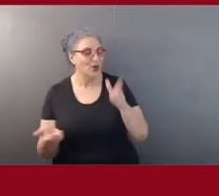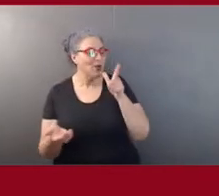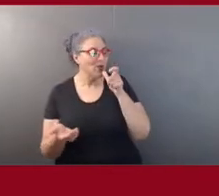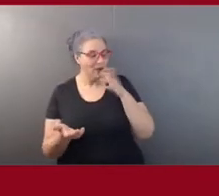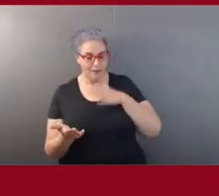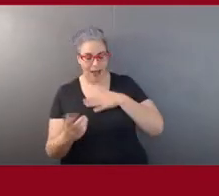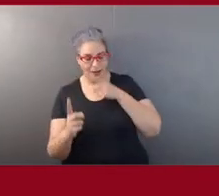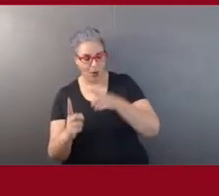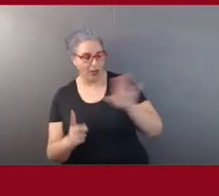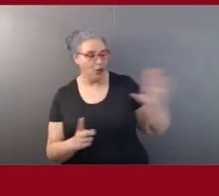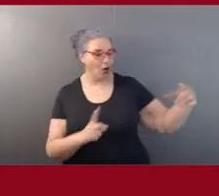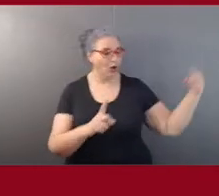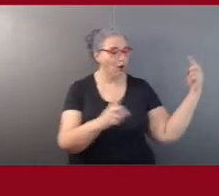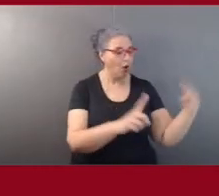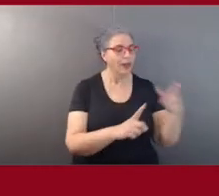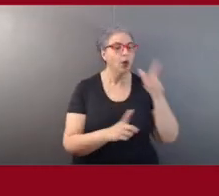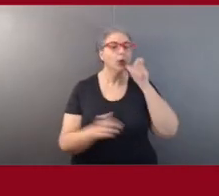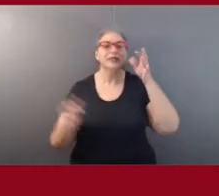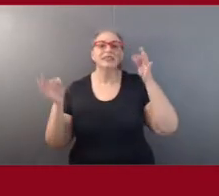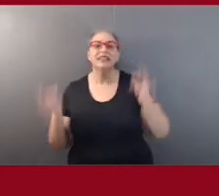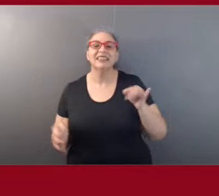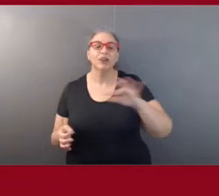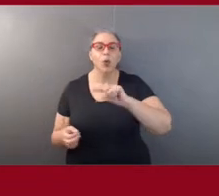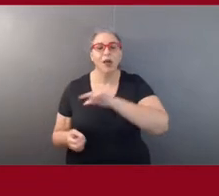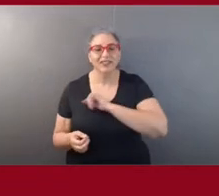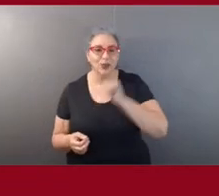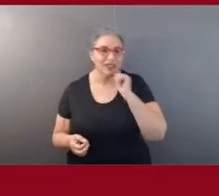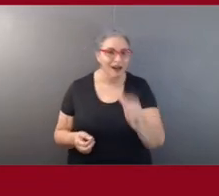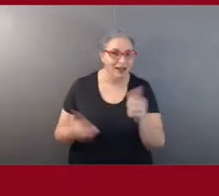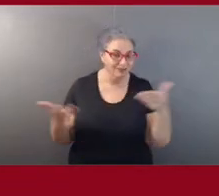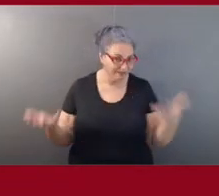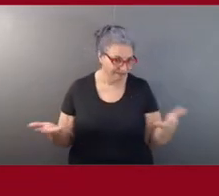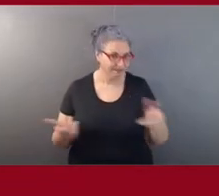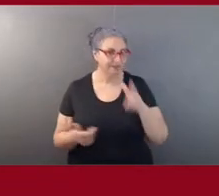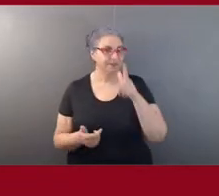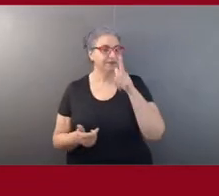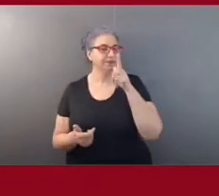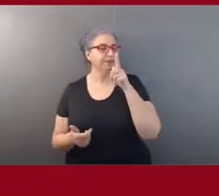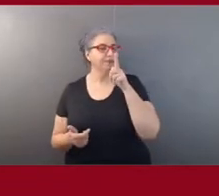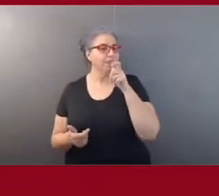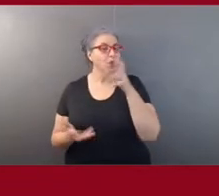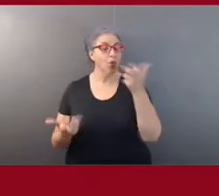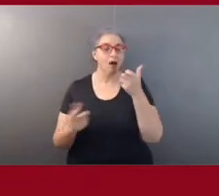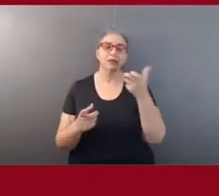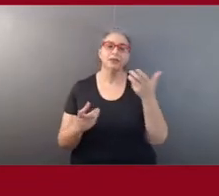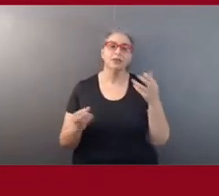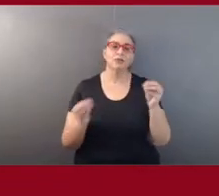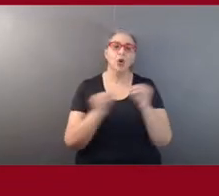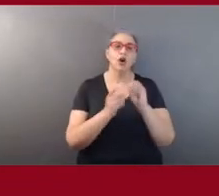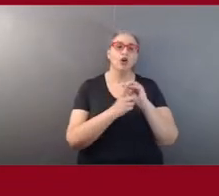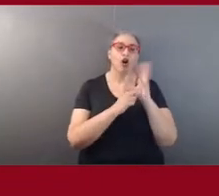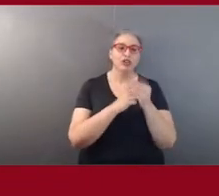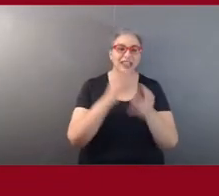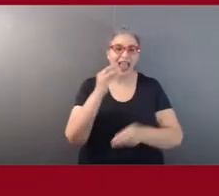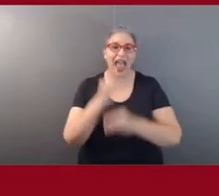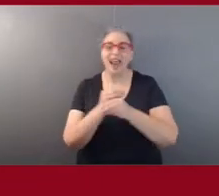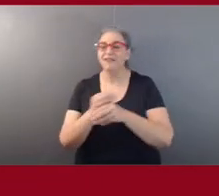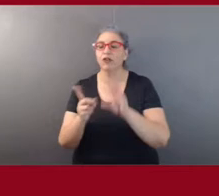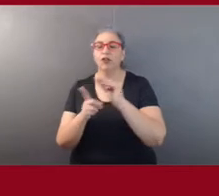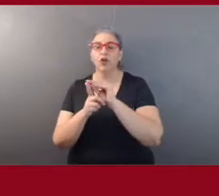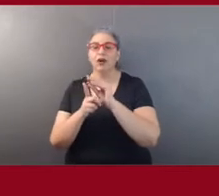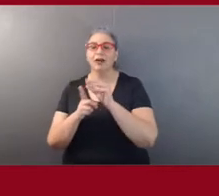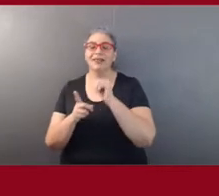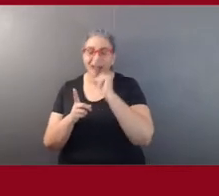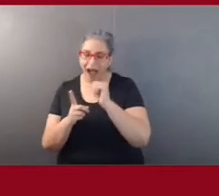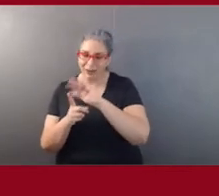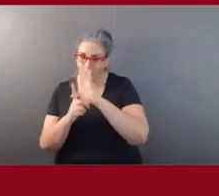who is defining you as qualified versus not qualified, who is interested in being culturally additive versus like not culturally additive. And I think